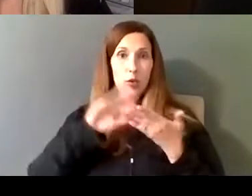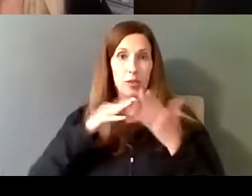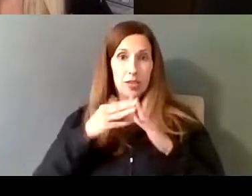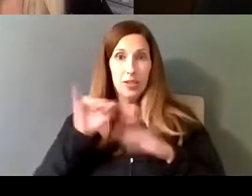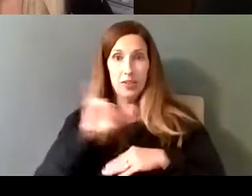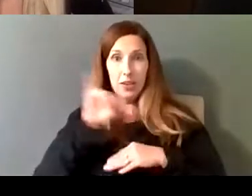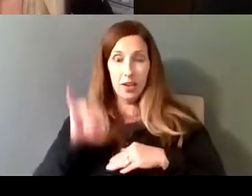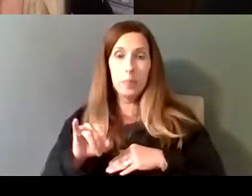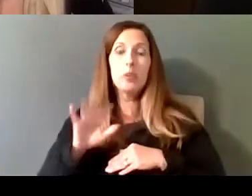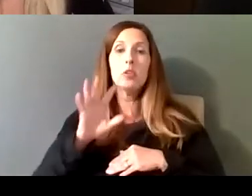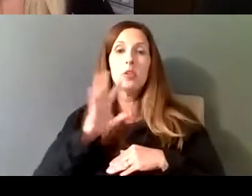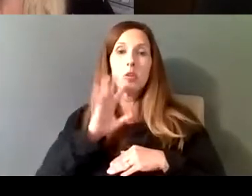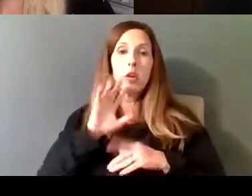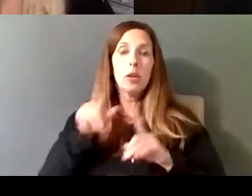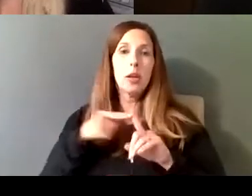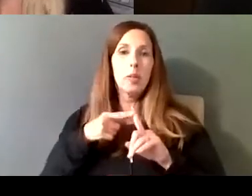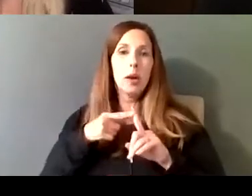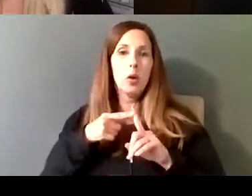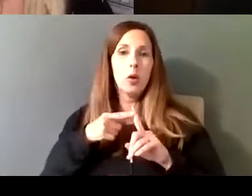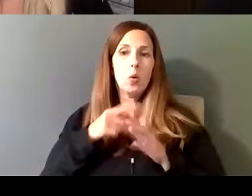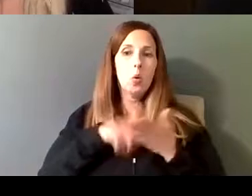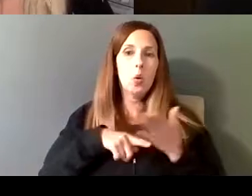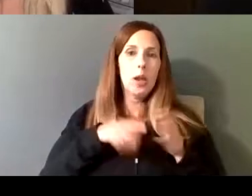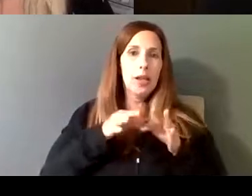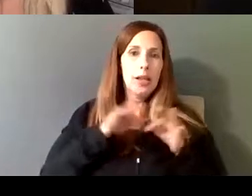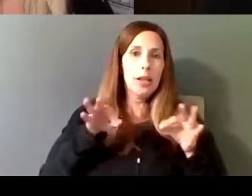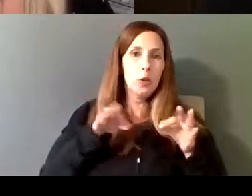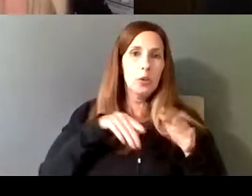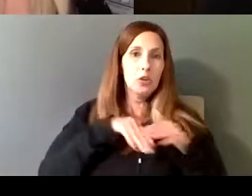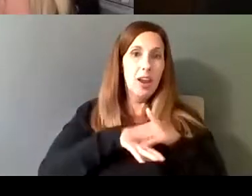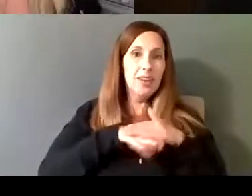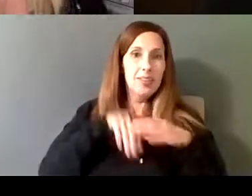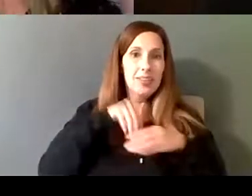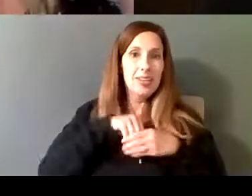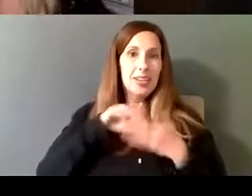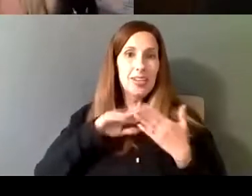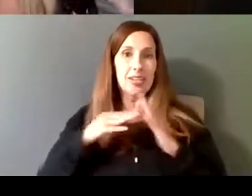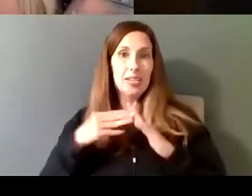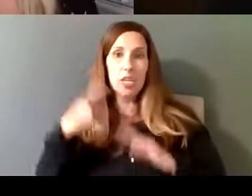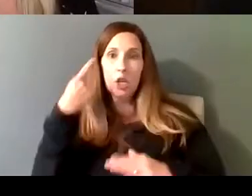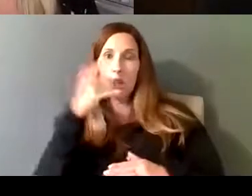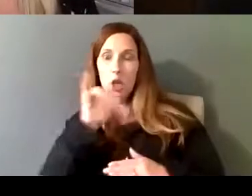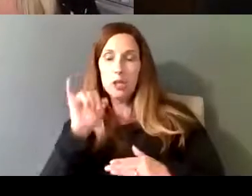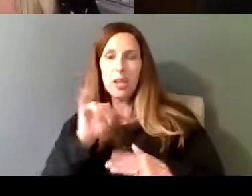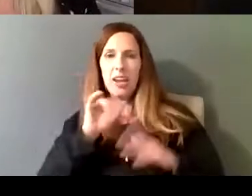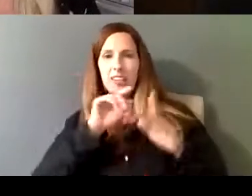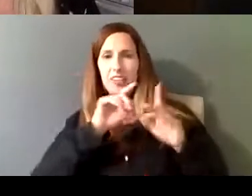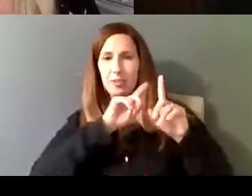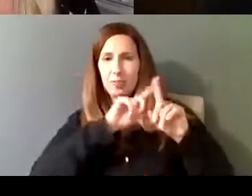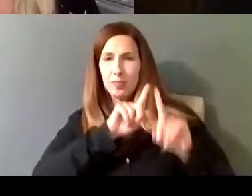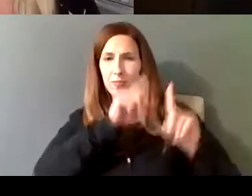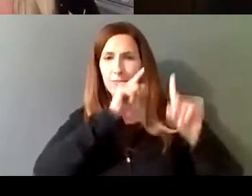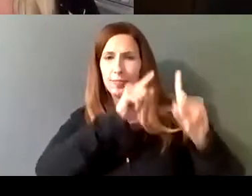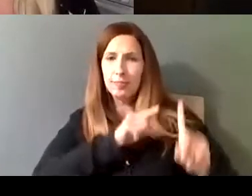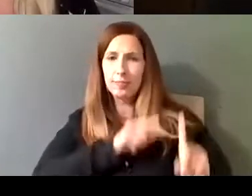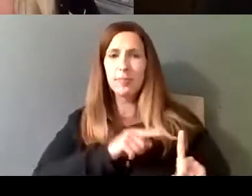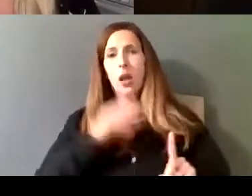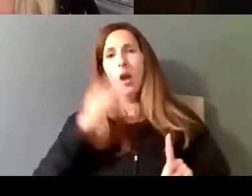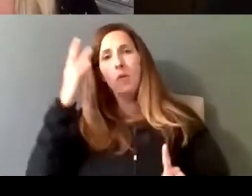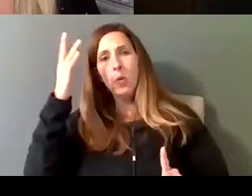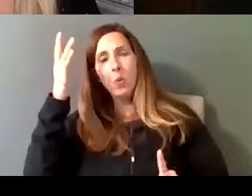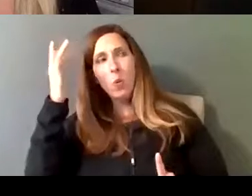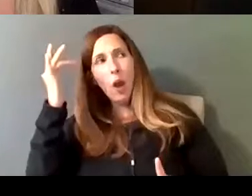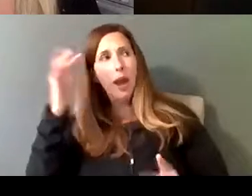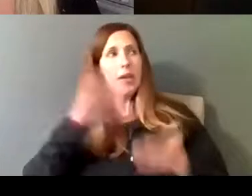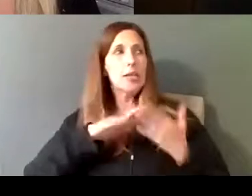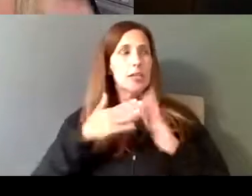talking about what language access in a city looks like, kind of all of these arguments about why